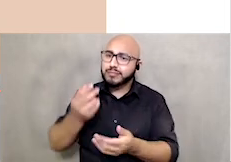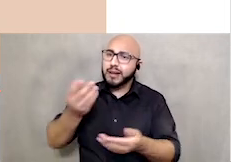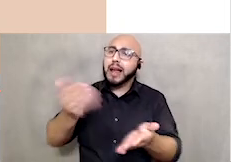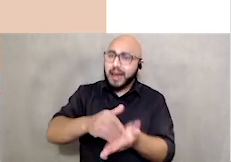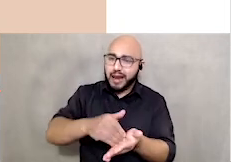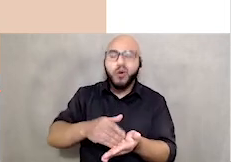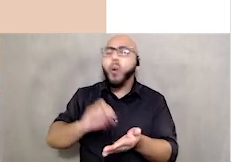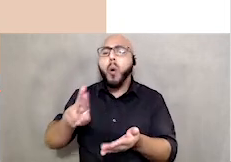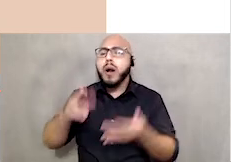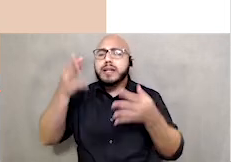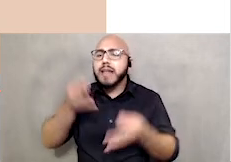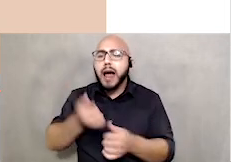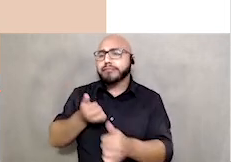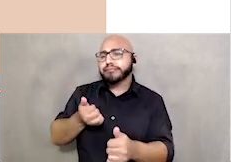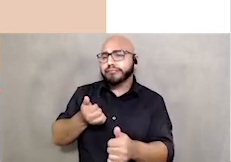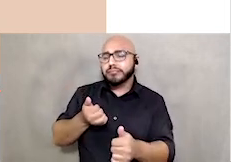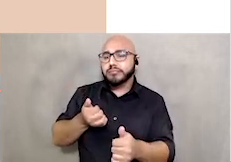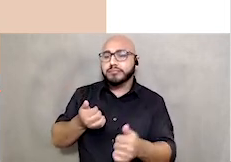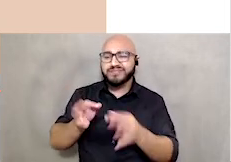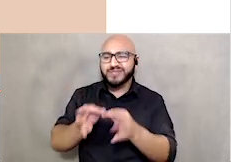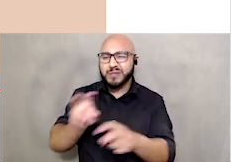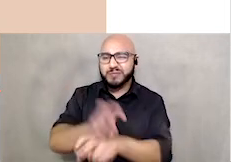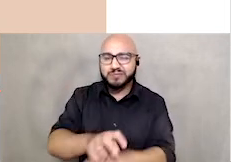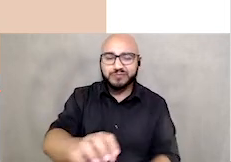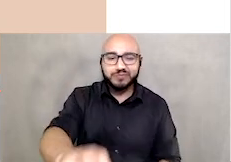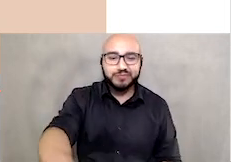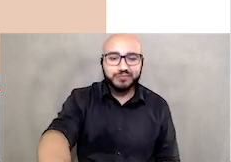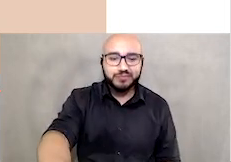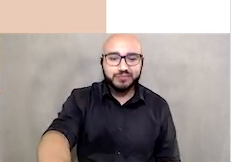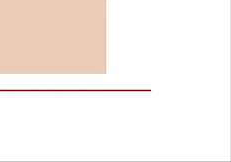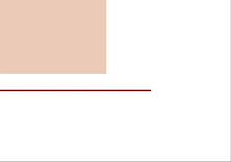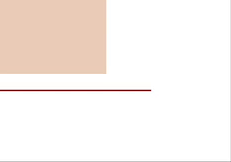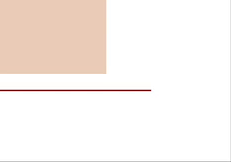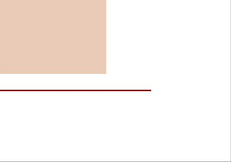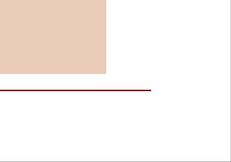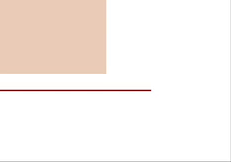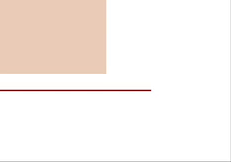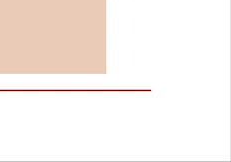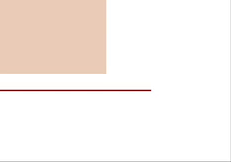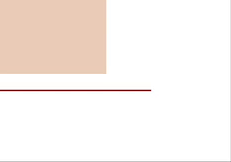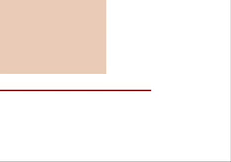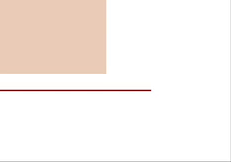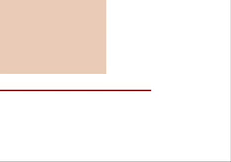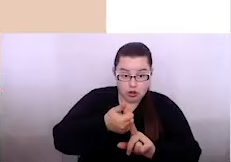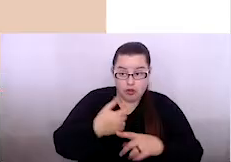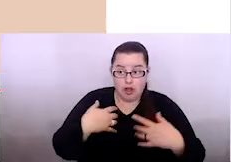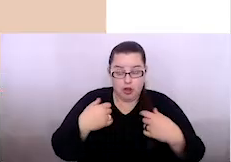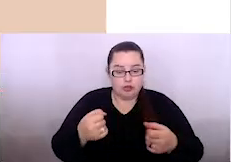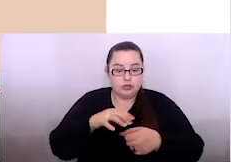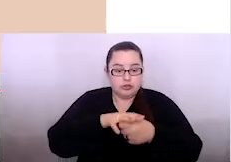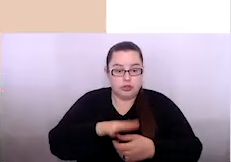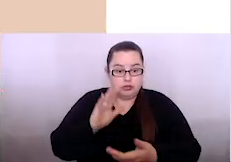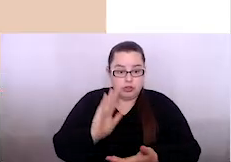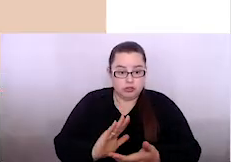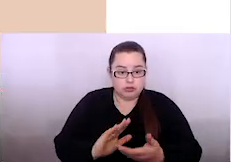in addition to identifying for yourself healthy stress reduction, it's also about acknowledging your own racial or